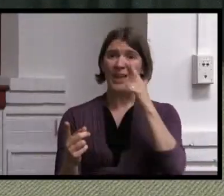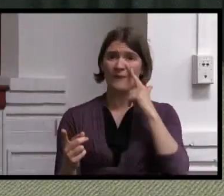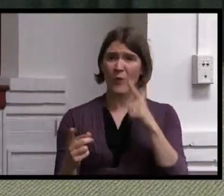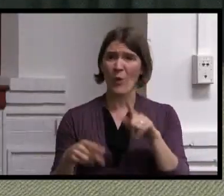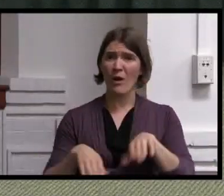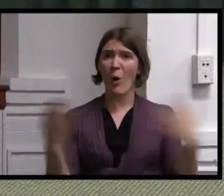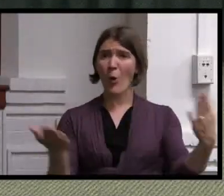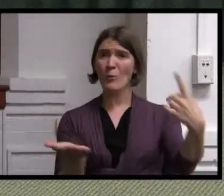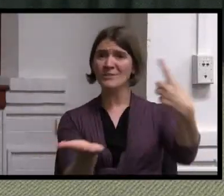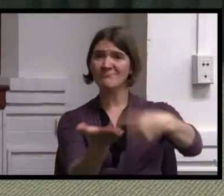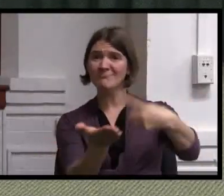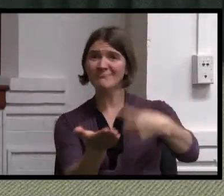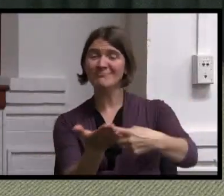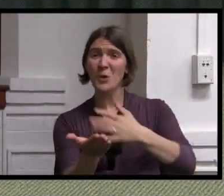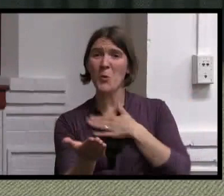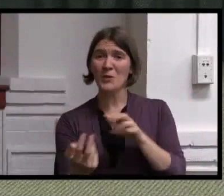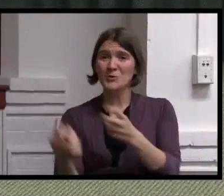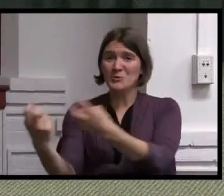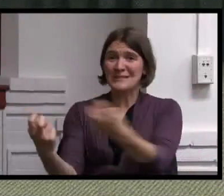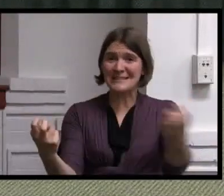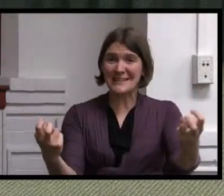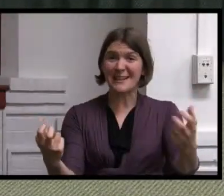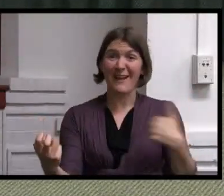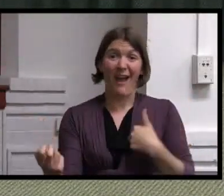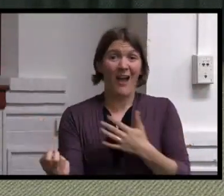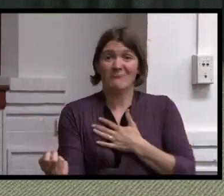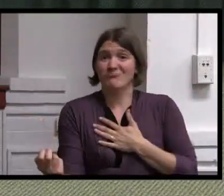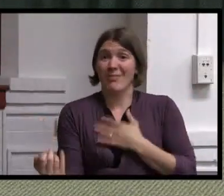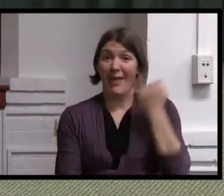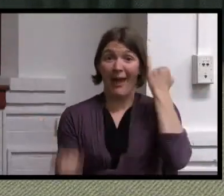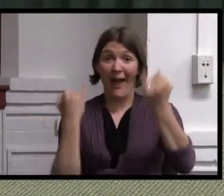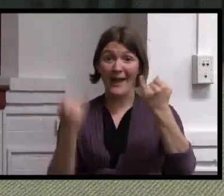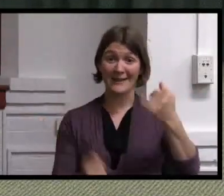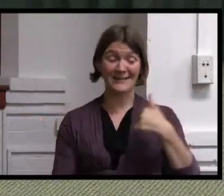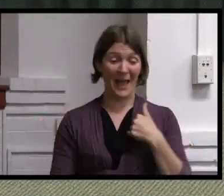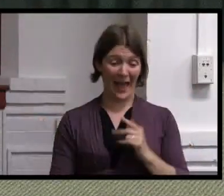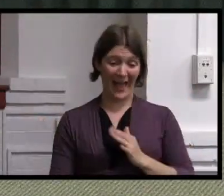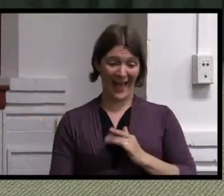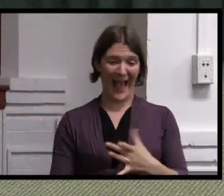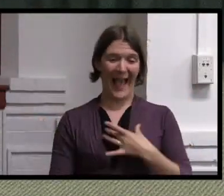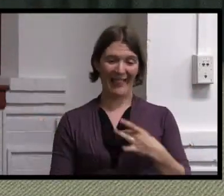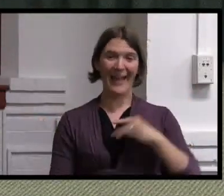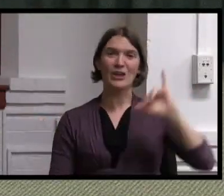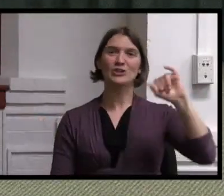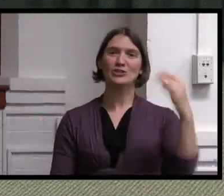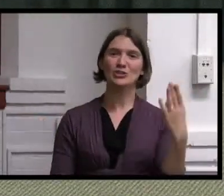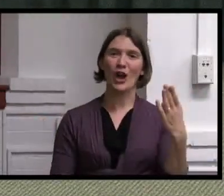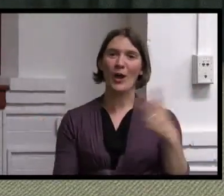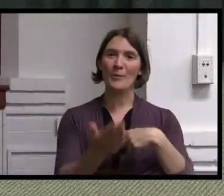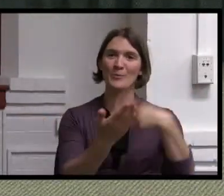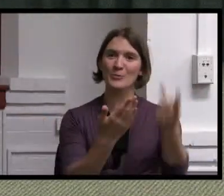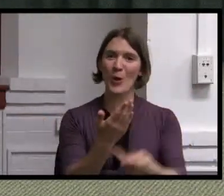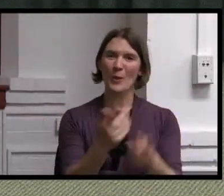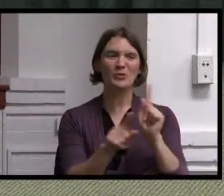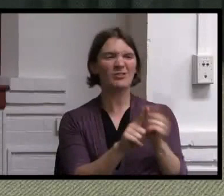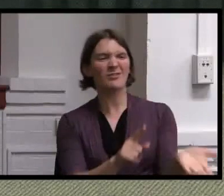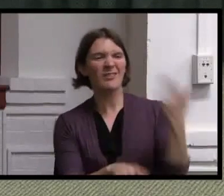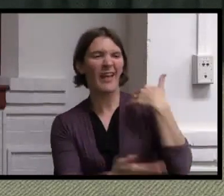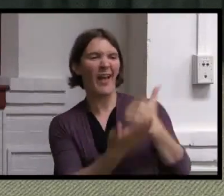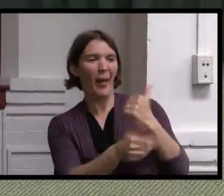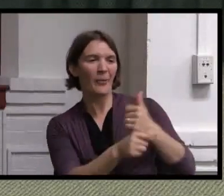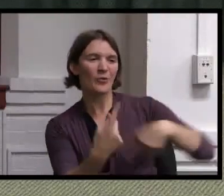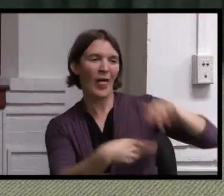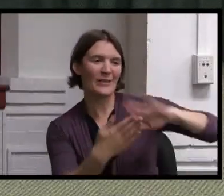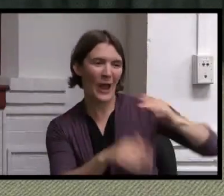appreciate you being here with us. I love all of these ideas. I'm particularly fond of the job program and the outreach task